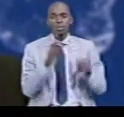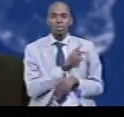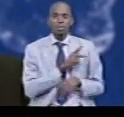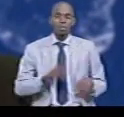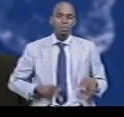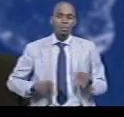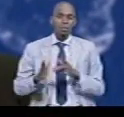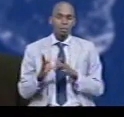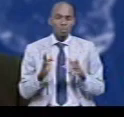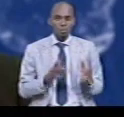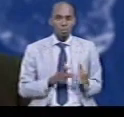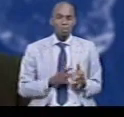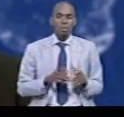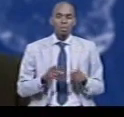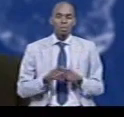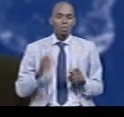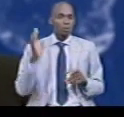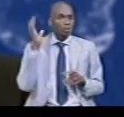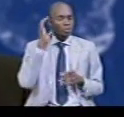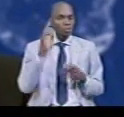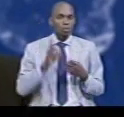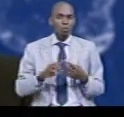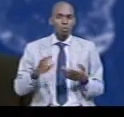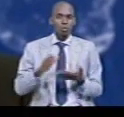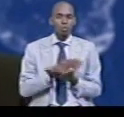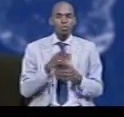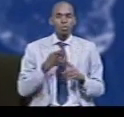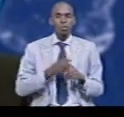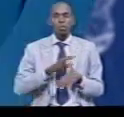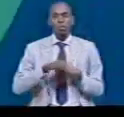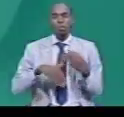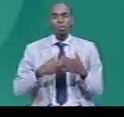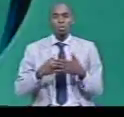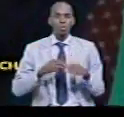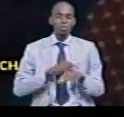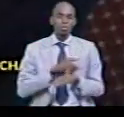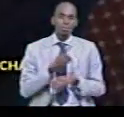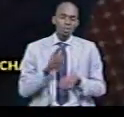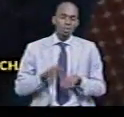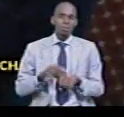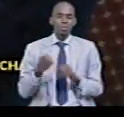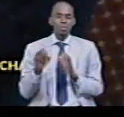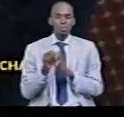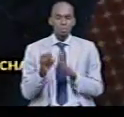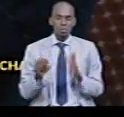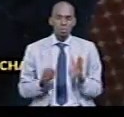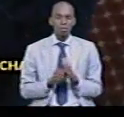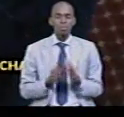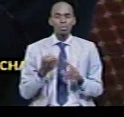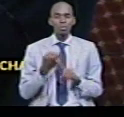from states and regions and nations across the globe.